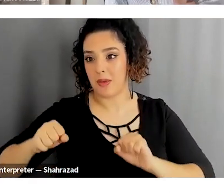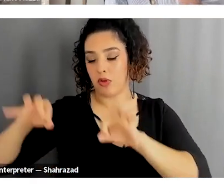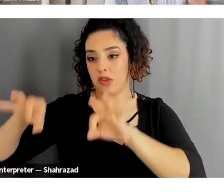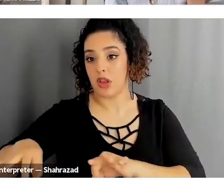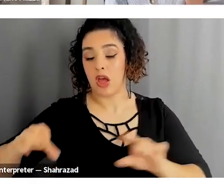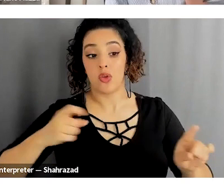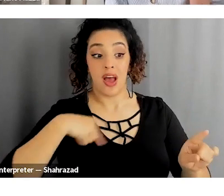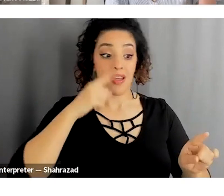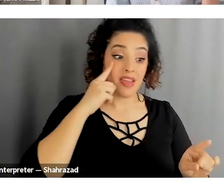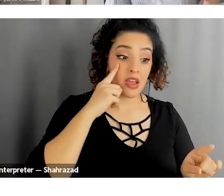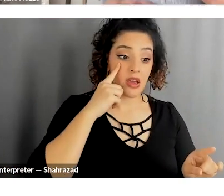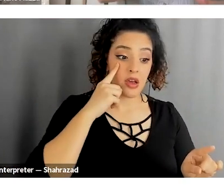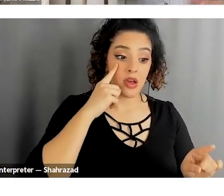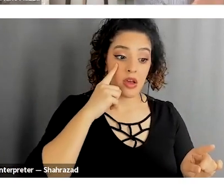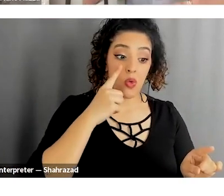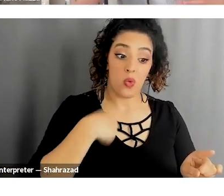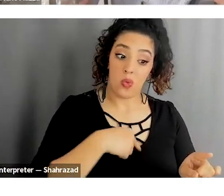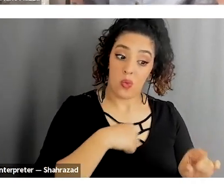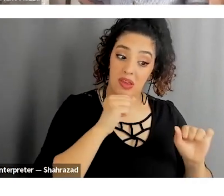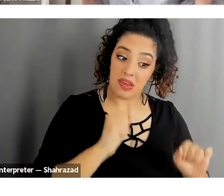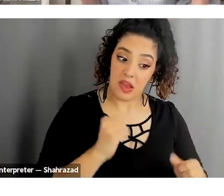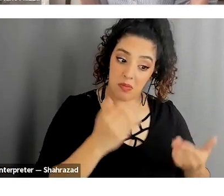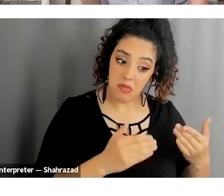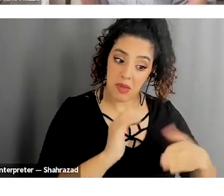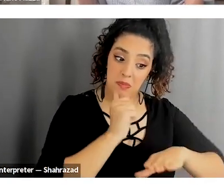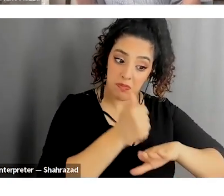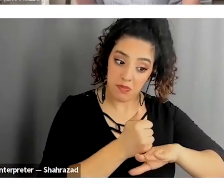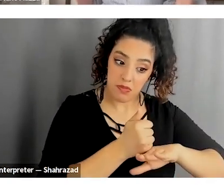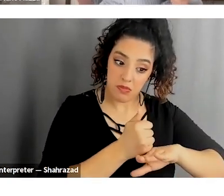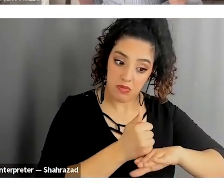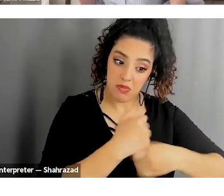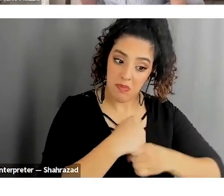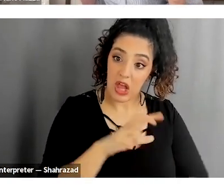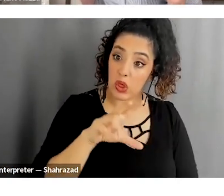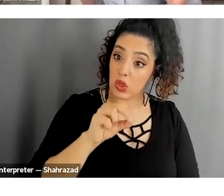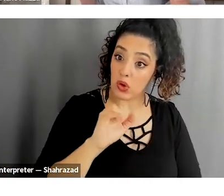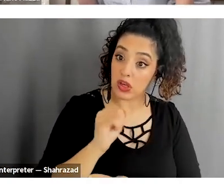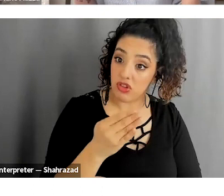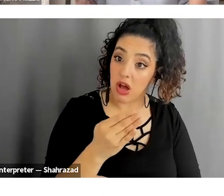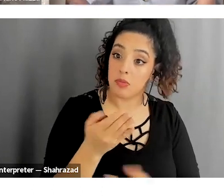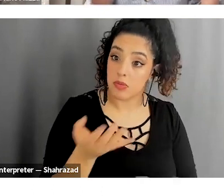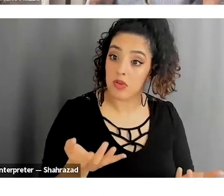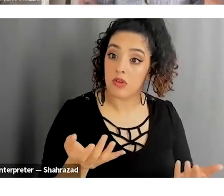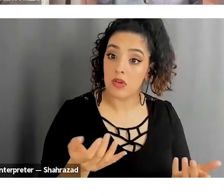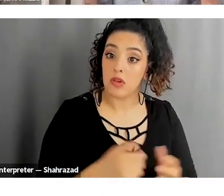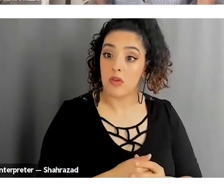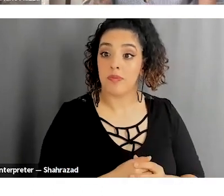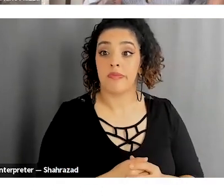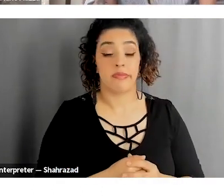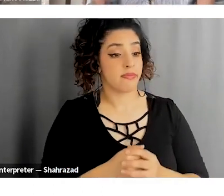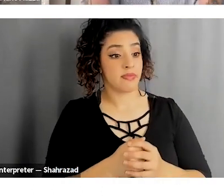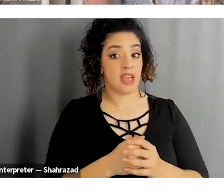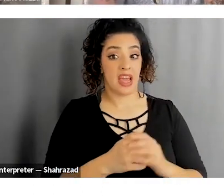jobs from one, right? So it's like maybe and I think the thing that sometimes we forget about, but like in a truly like collective